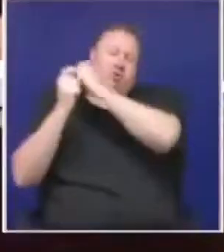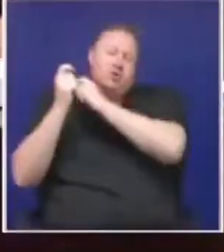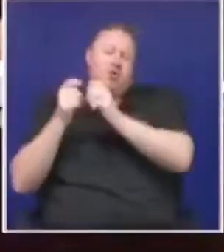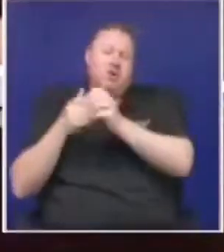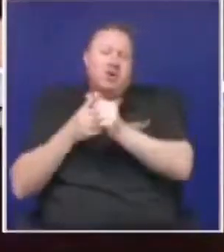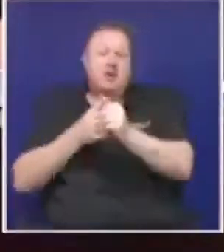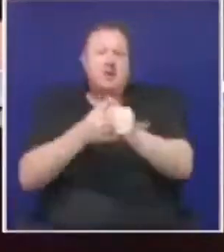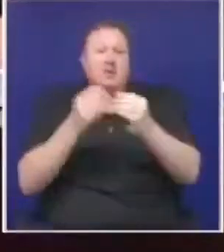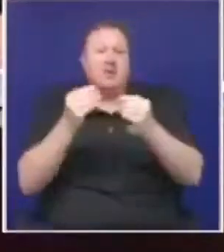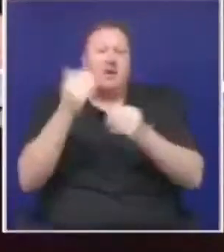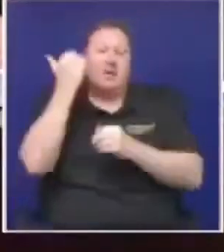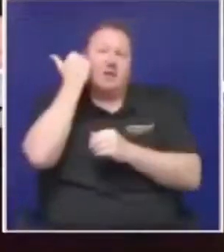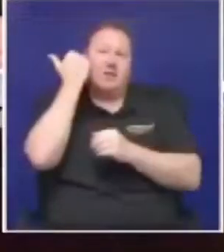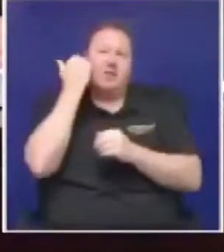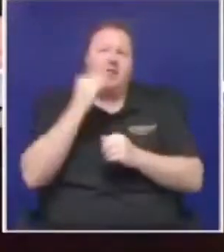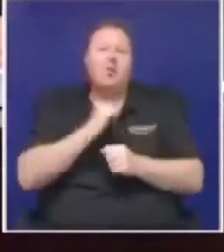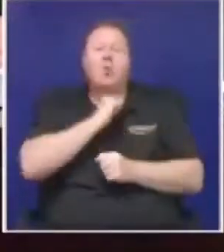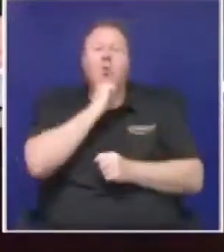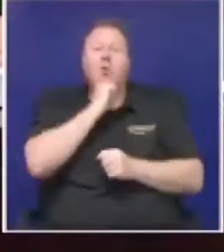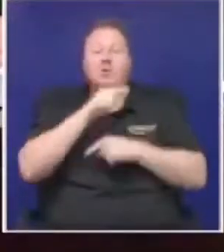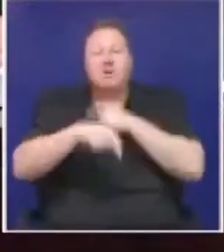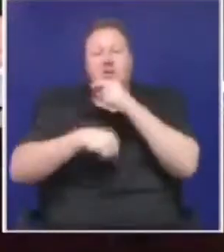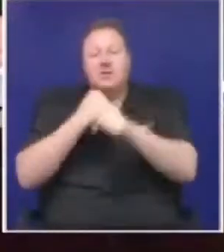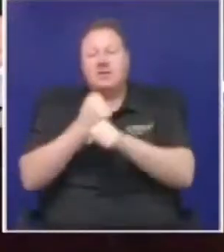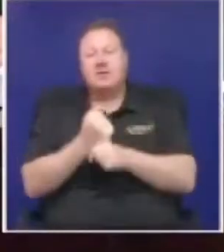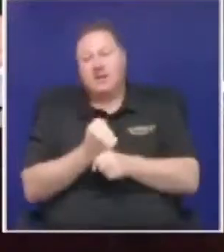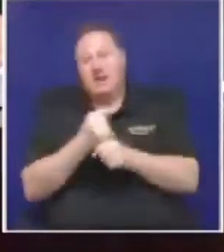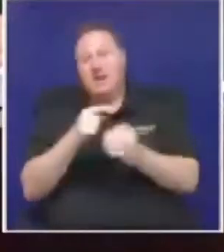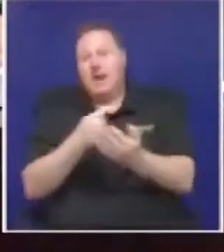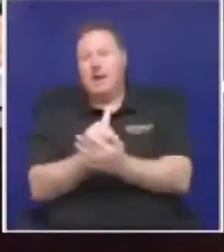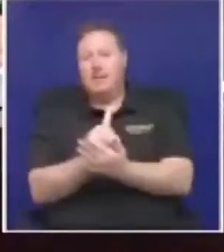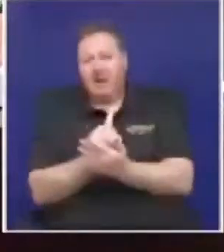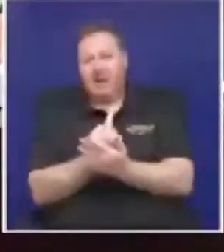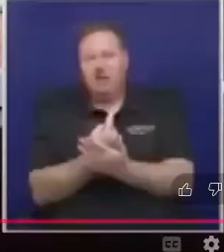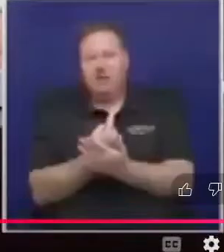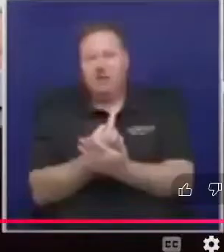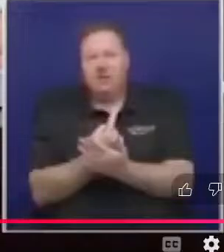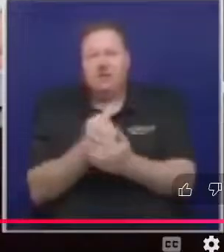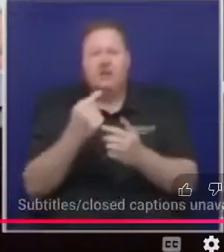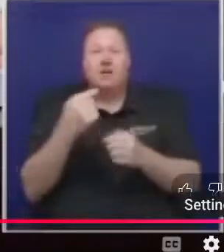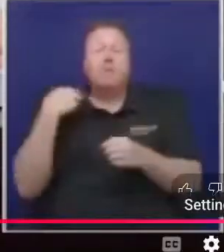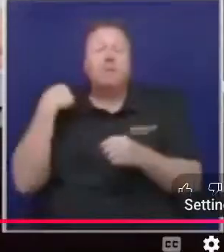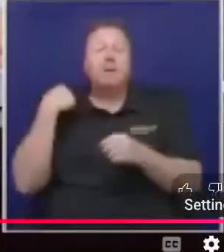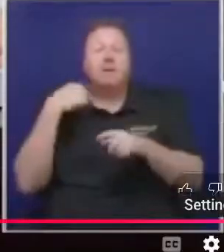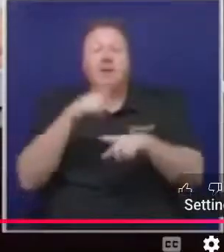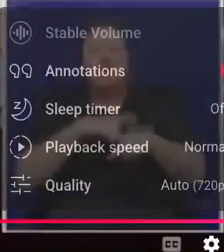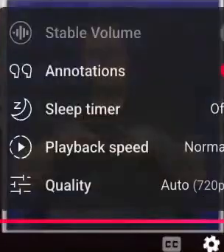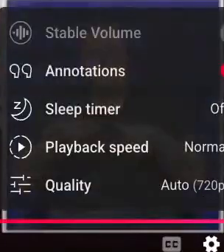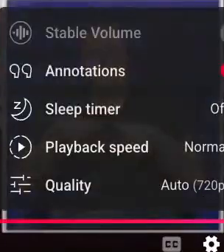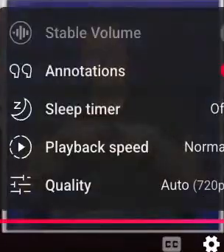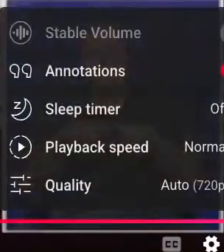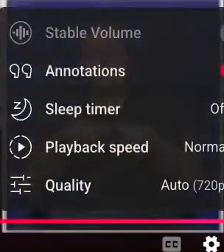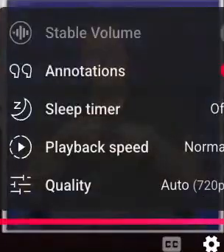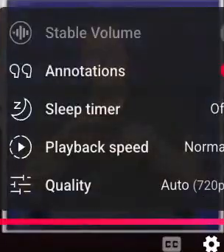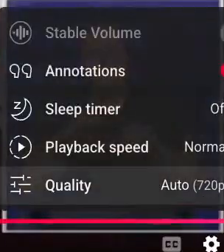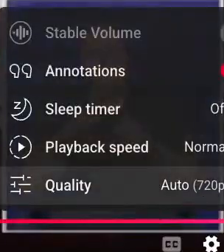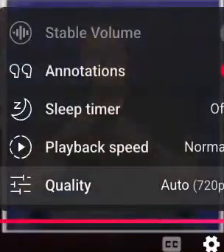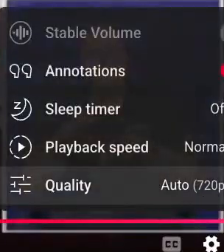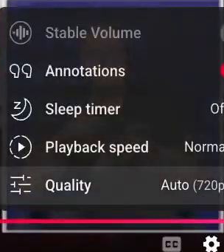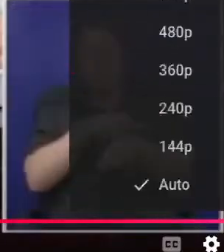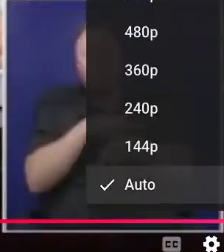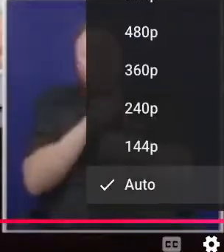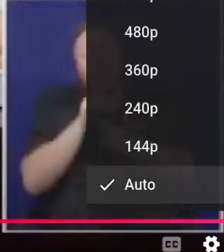leaders held in August this year, it was agreed that the Minister of Land Reform and Rural Development would